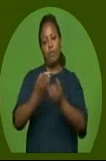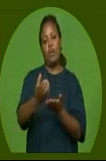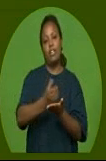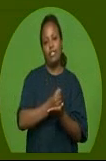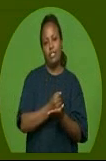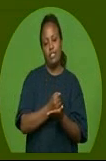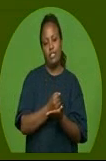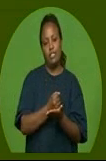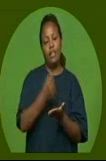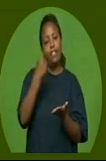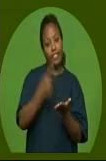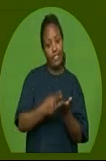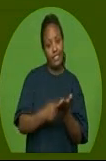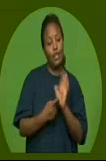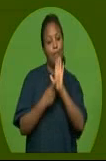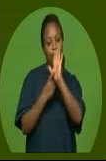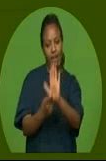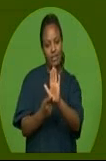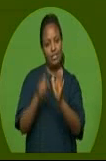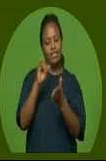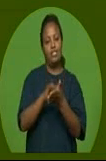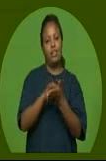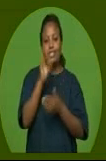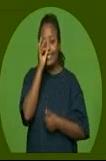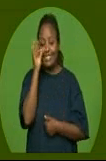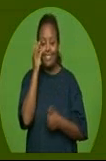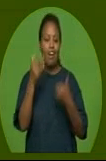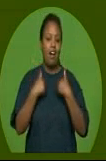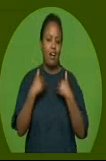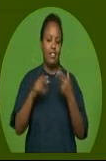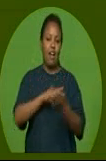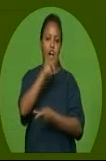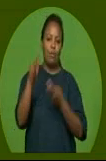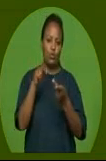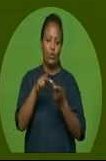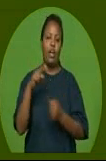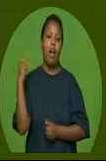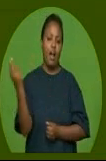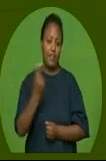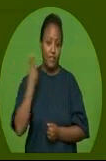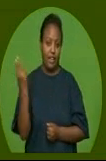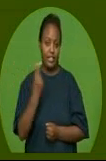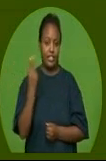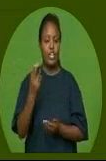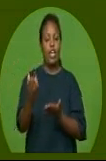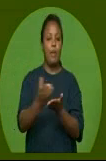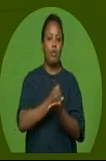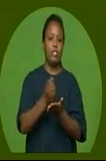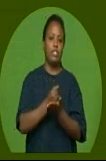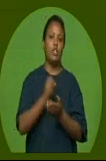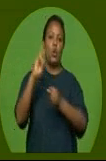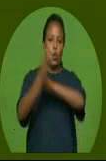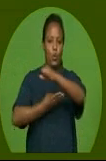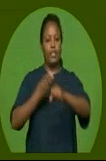to wheat production. This implies that India has absolute advantage